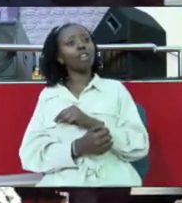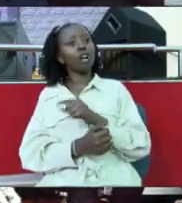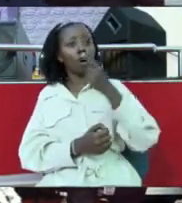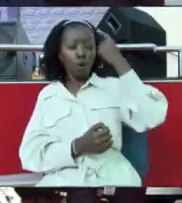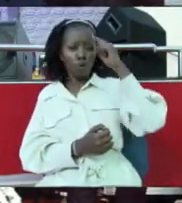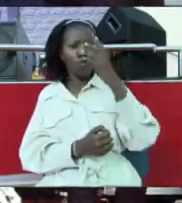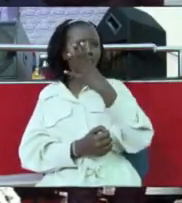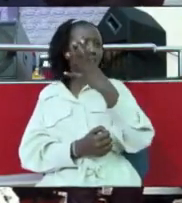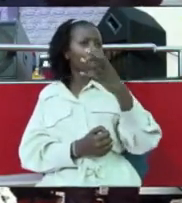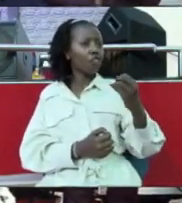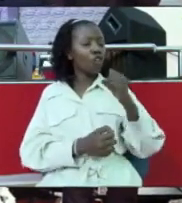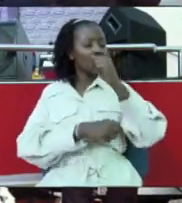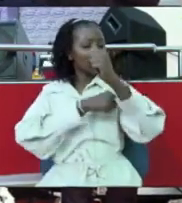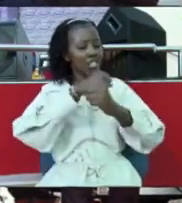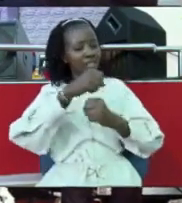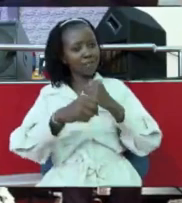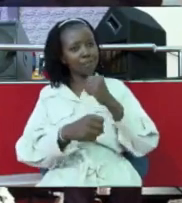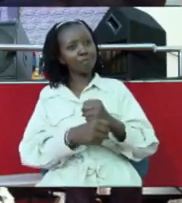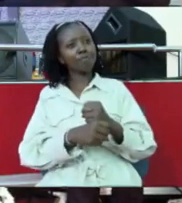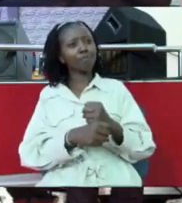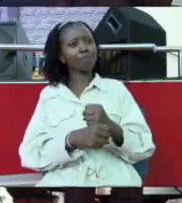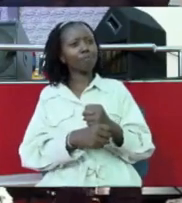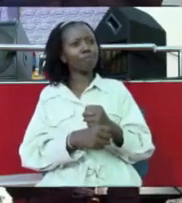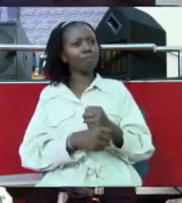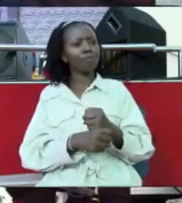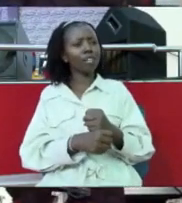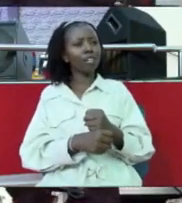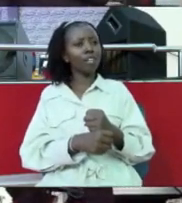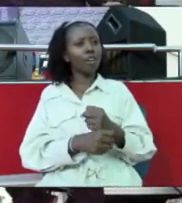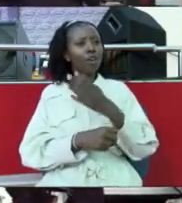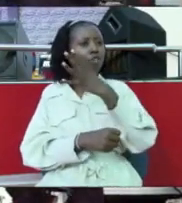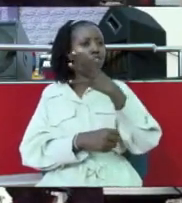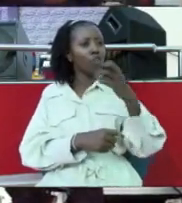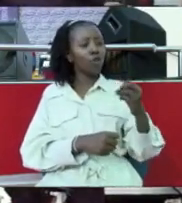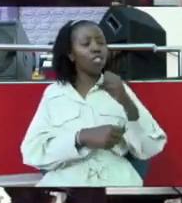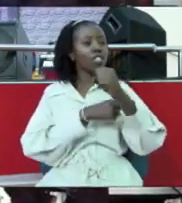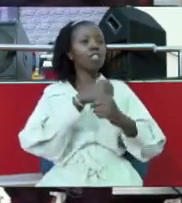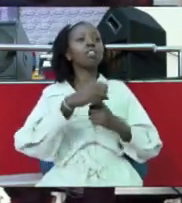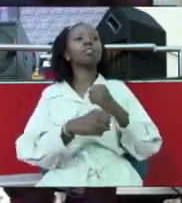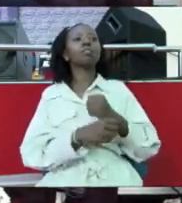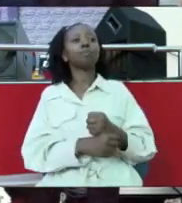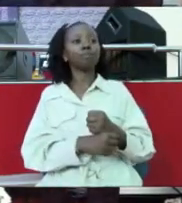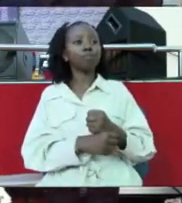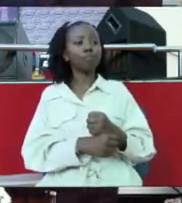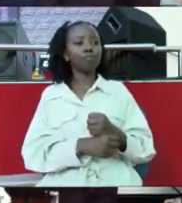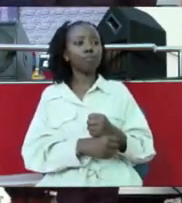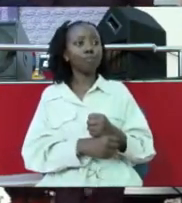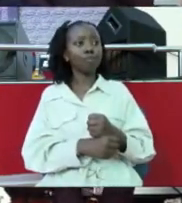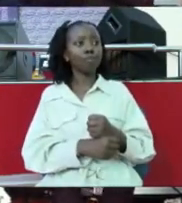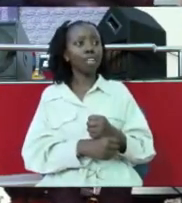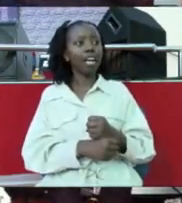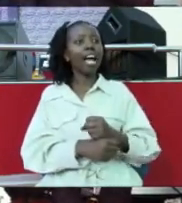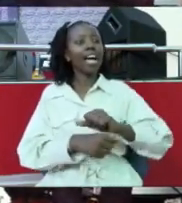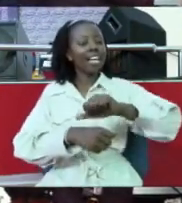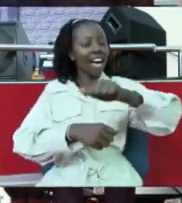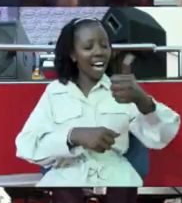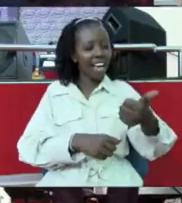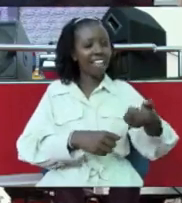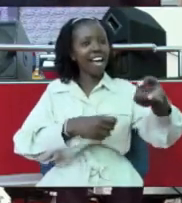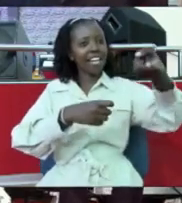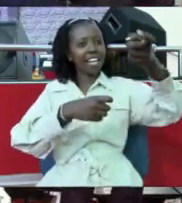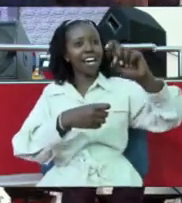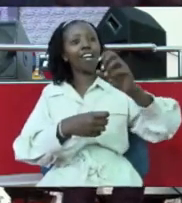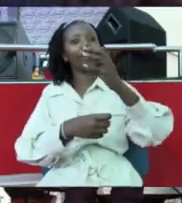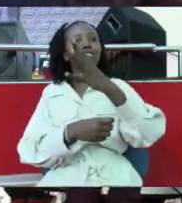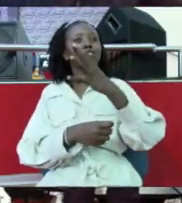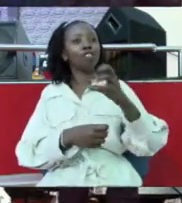40 years. Kwa miaka 40. Up and down 40 years. Juu chini miaka 40. Down and under 40 years. Chini na chini kabisa.